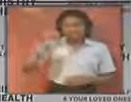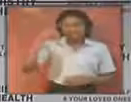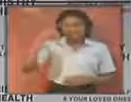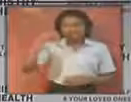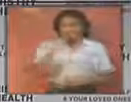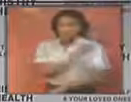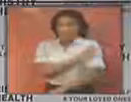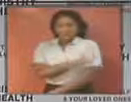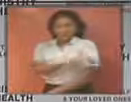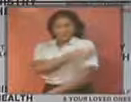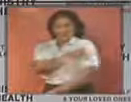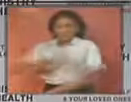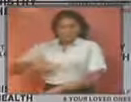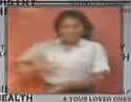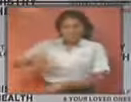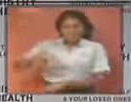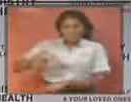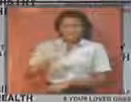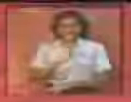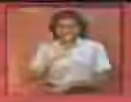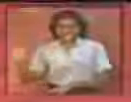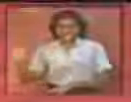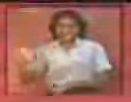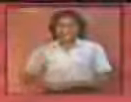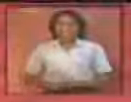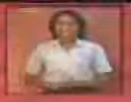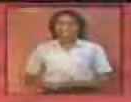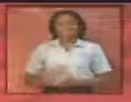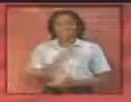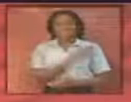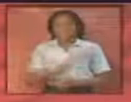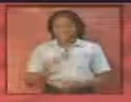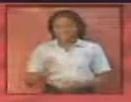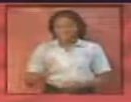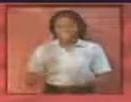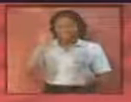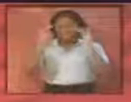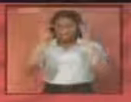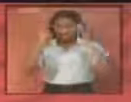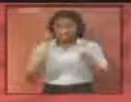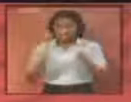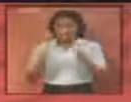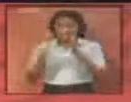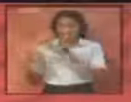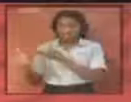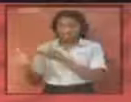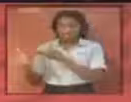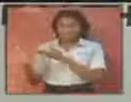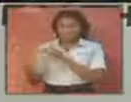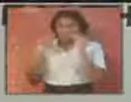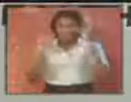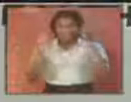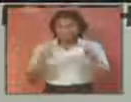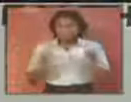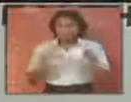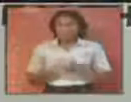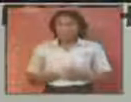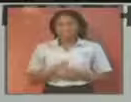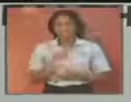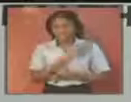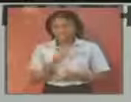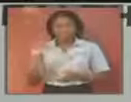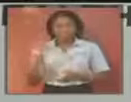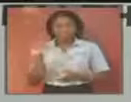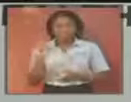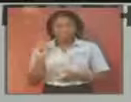Health Authority; Professor Christine Carrington, Professor of Molecular Genetics and Virology, and Head of the Department